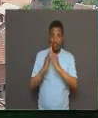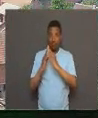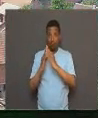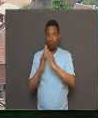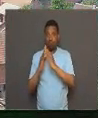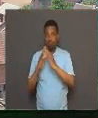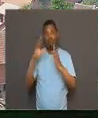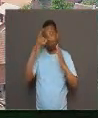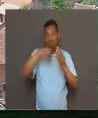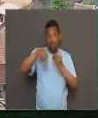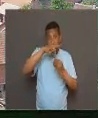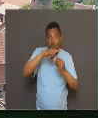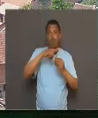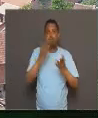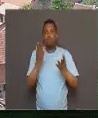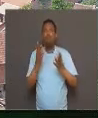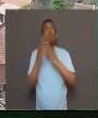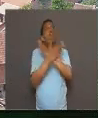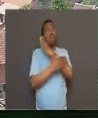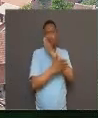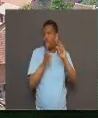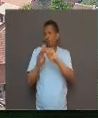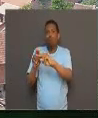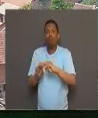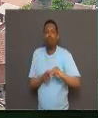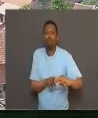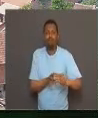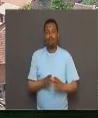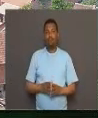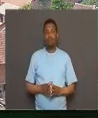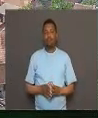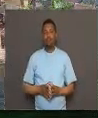Villages and hamlets are rural settlements.